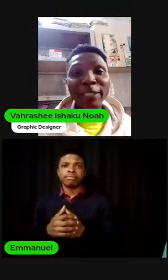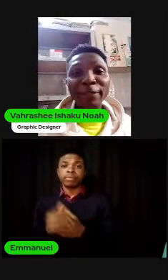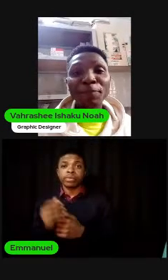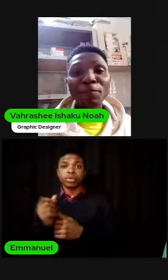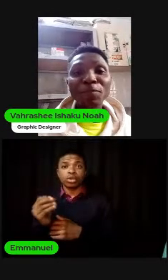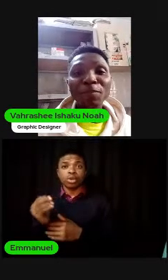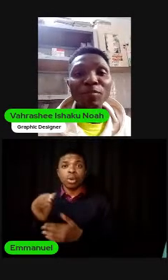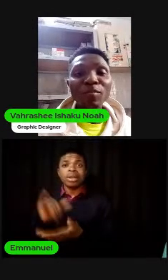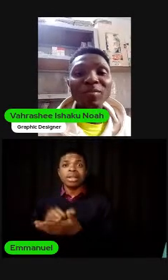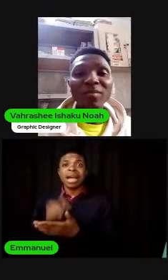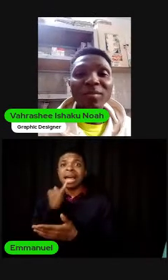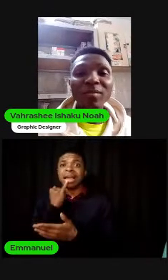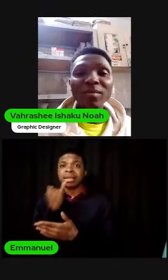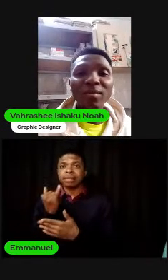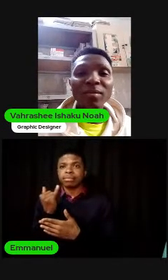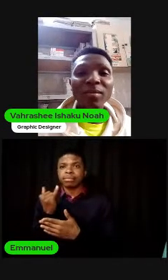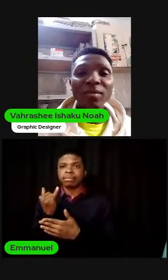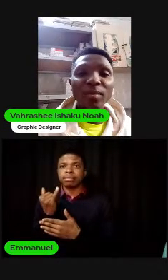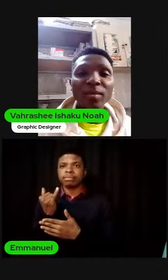please.